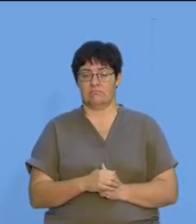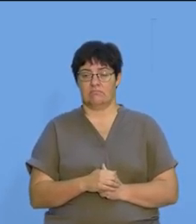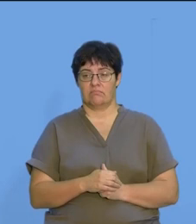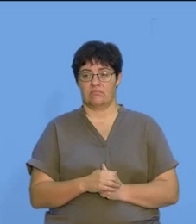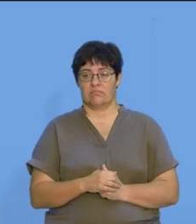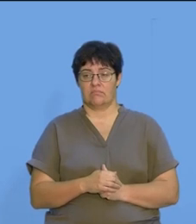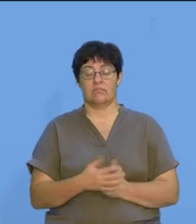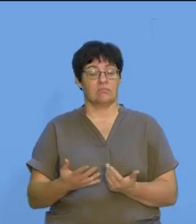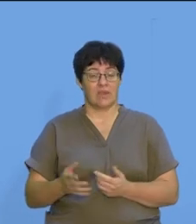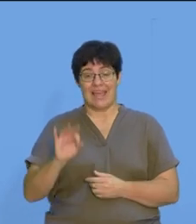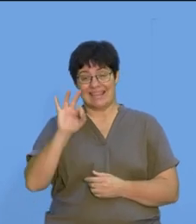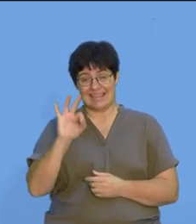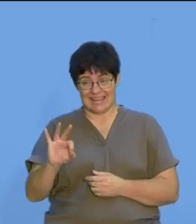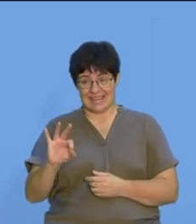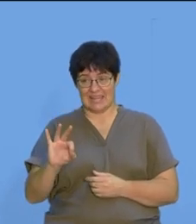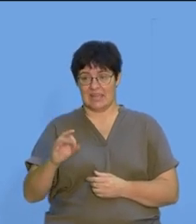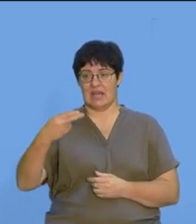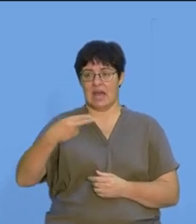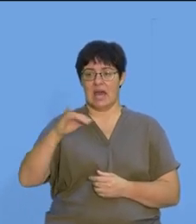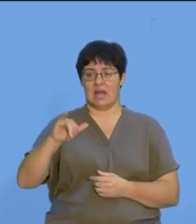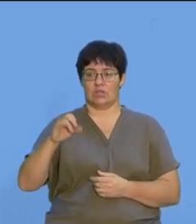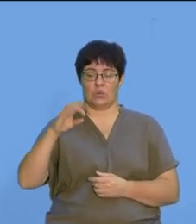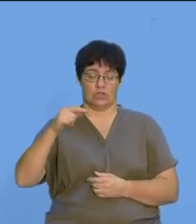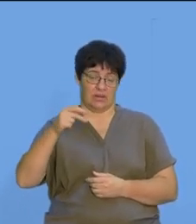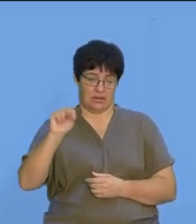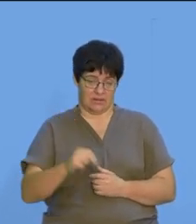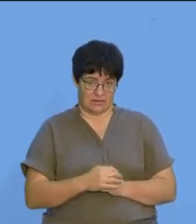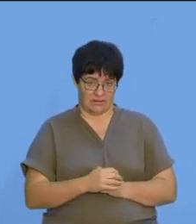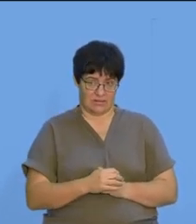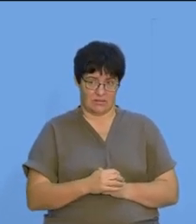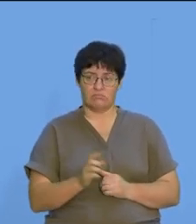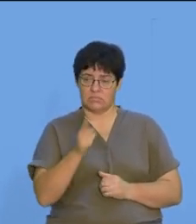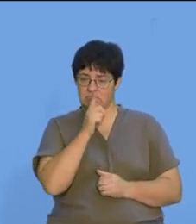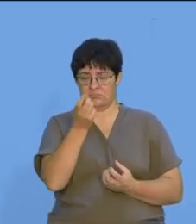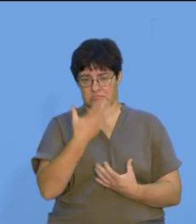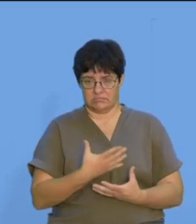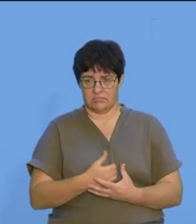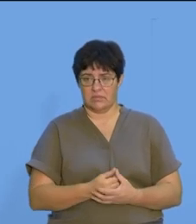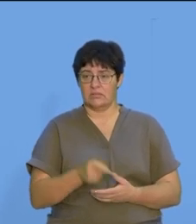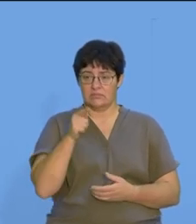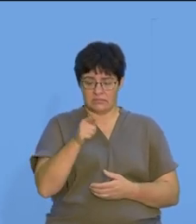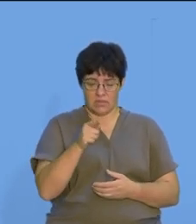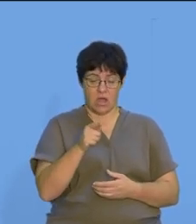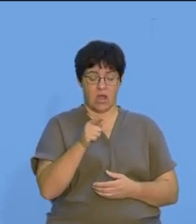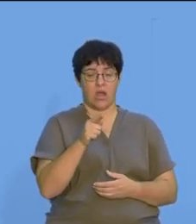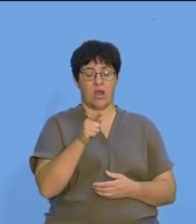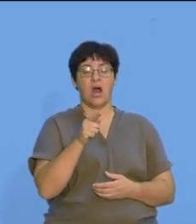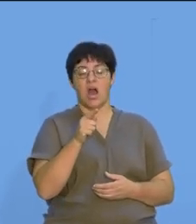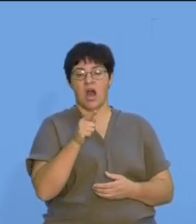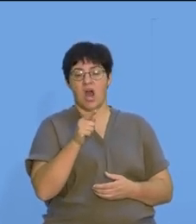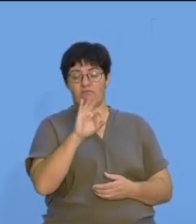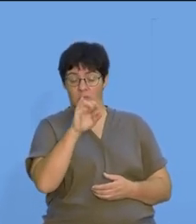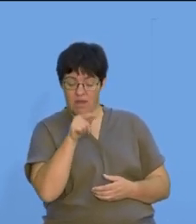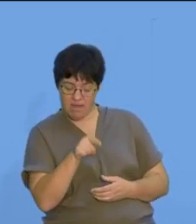And in this case, 3 atoms of what? Hydrogen, all right? That's what it says. And then from